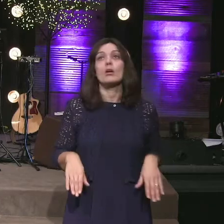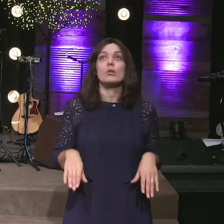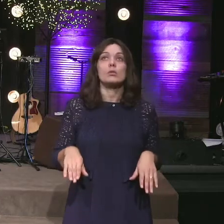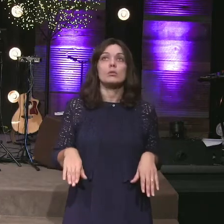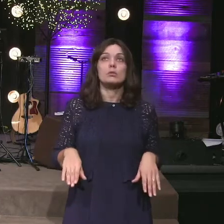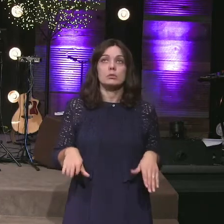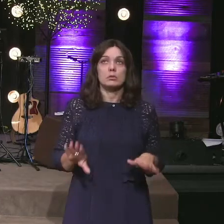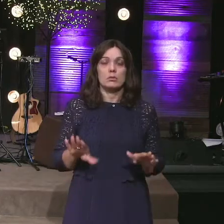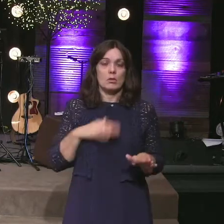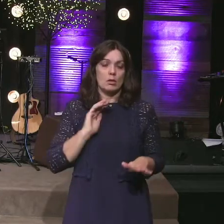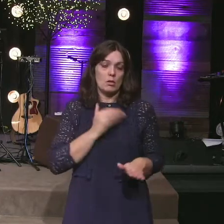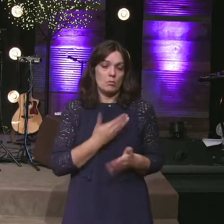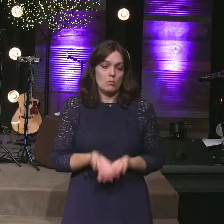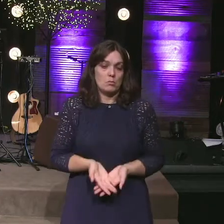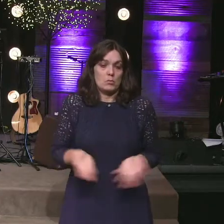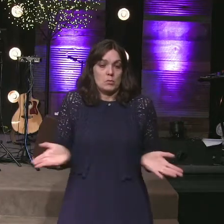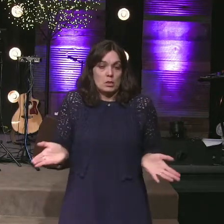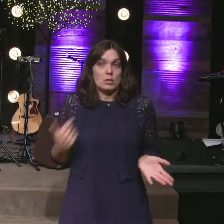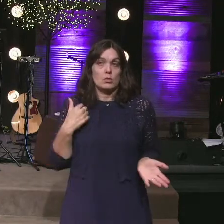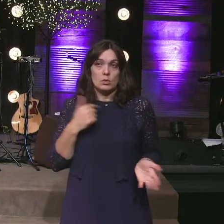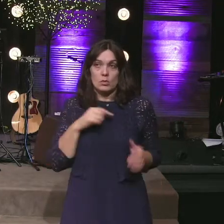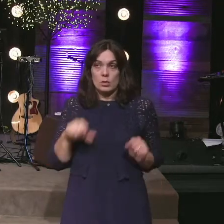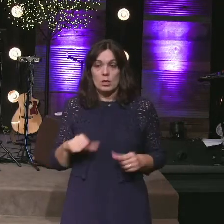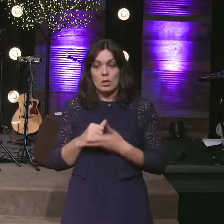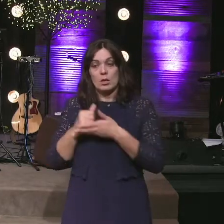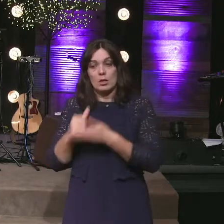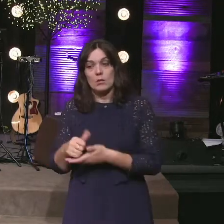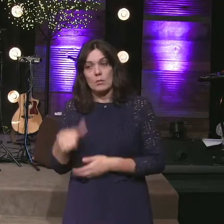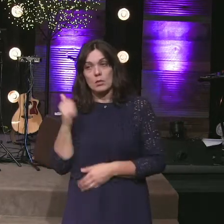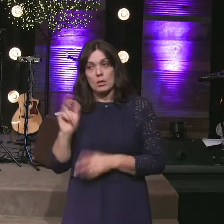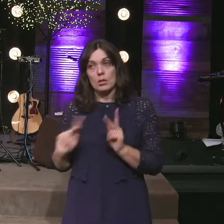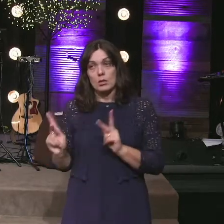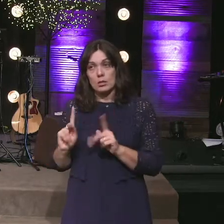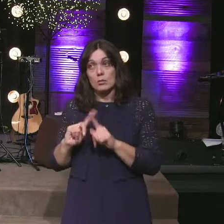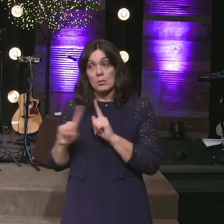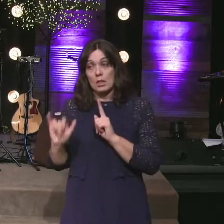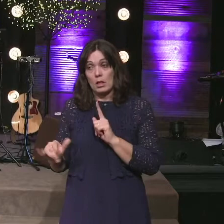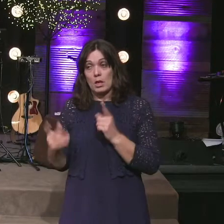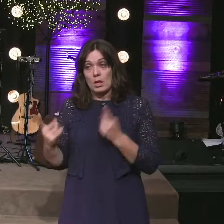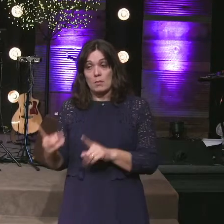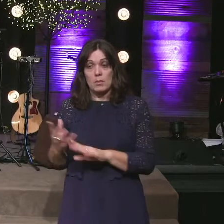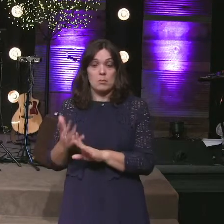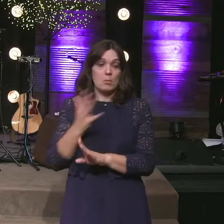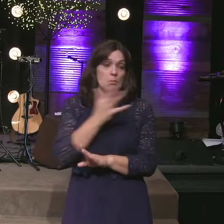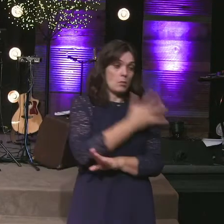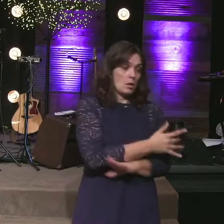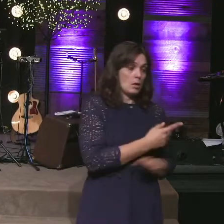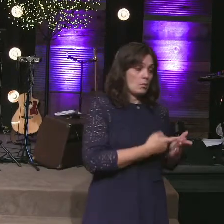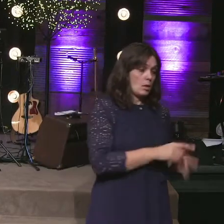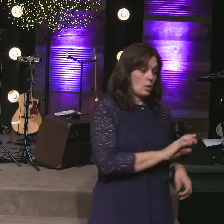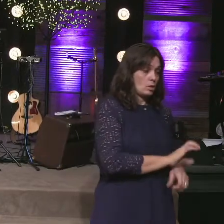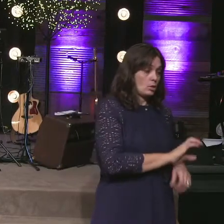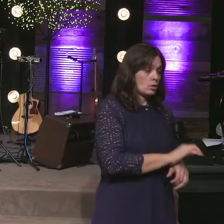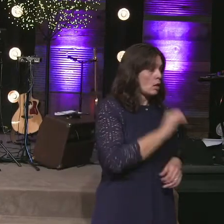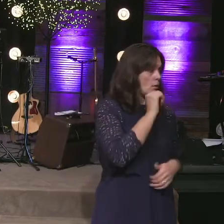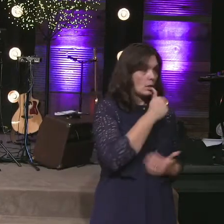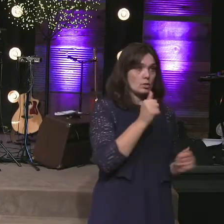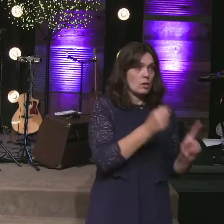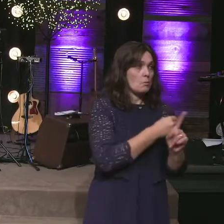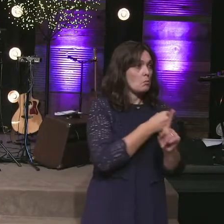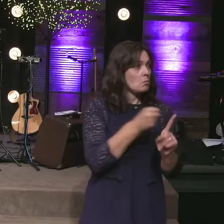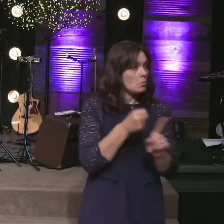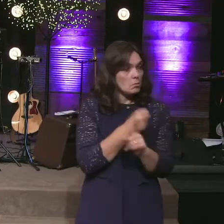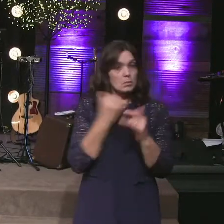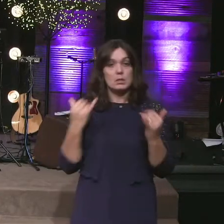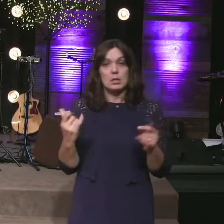possessions so that we can help others. But that was the beginning of the church age. I'm not here to beat you up today. I want to